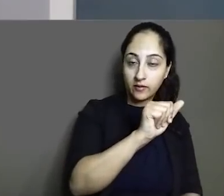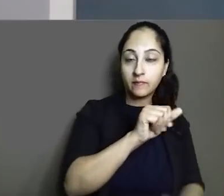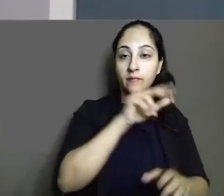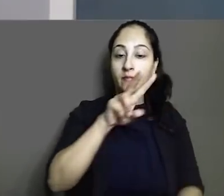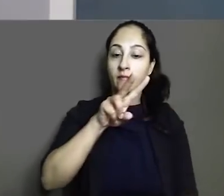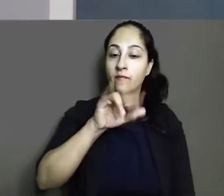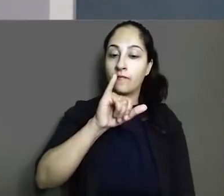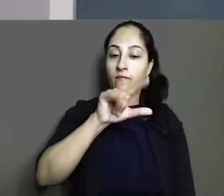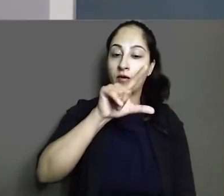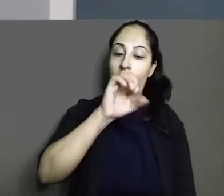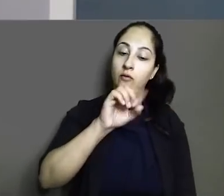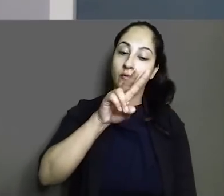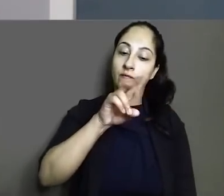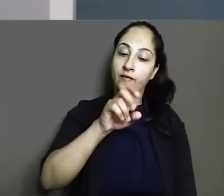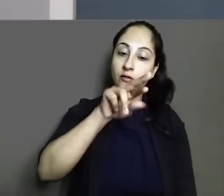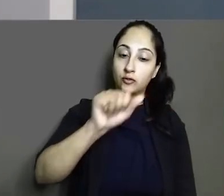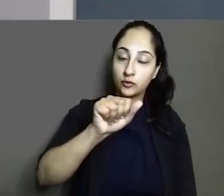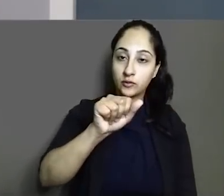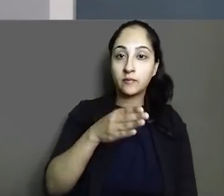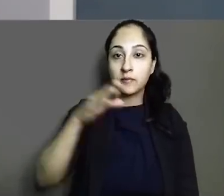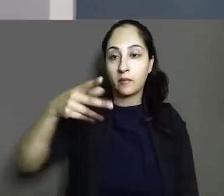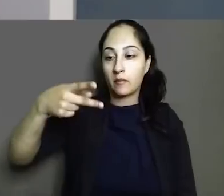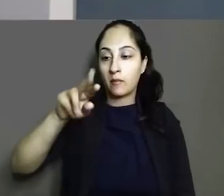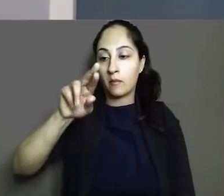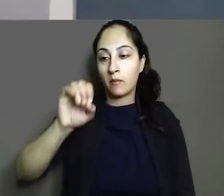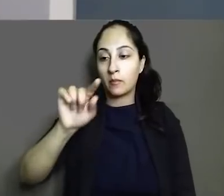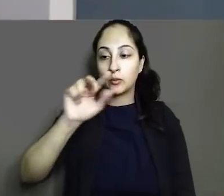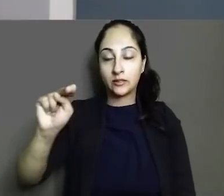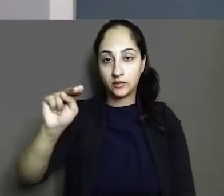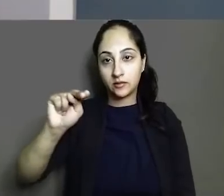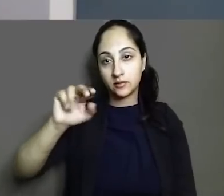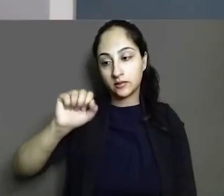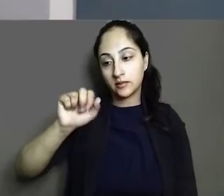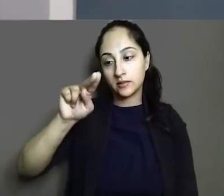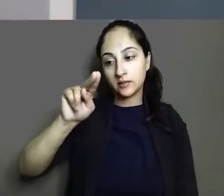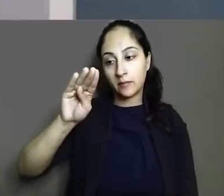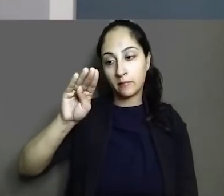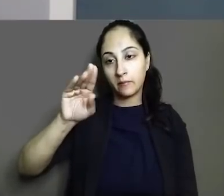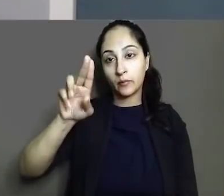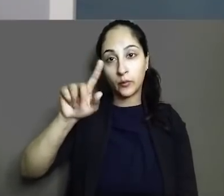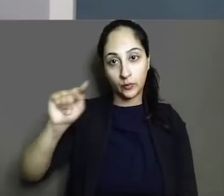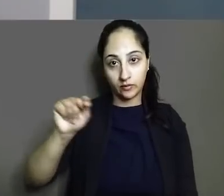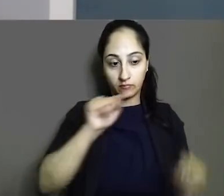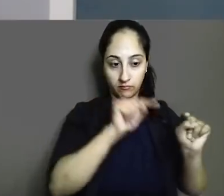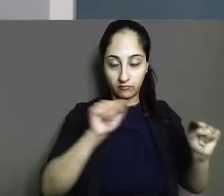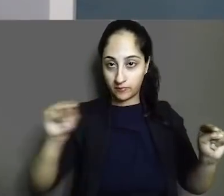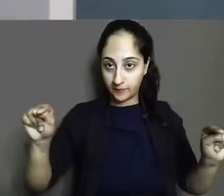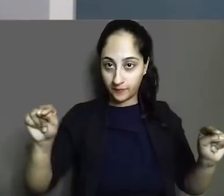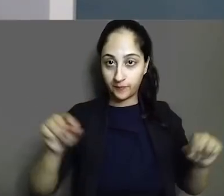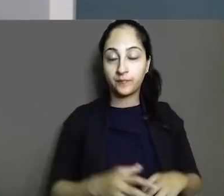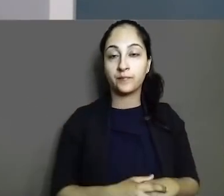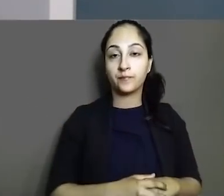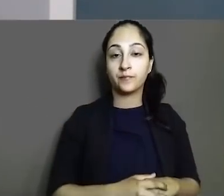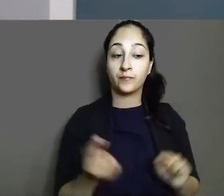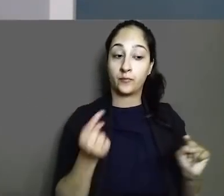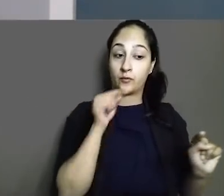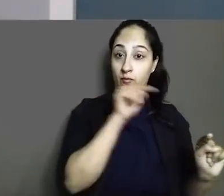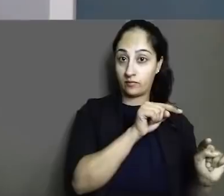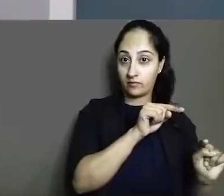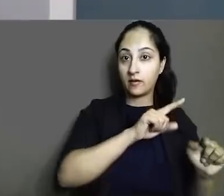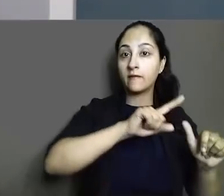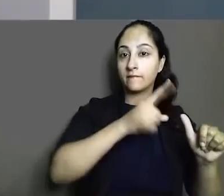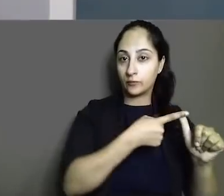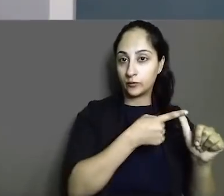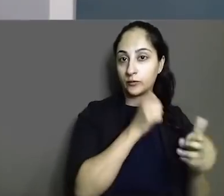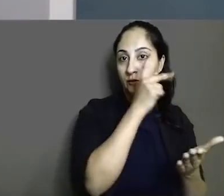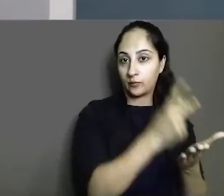And interestingly, the first vaccines in Canada were rolled out on Hazri Imam's birthday, December 13th, when we